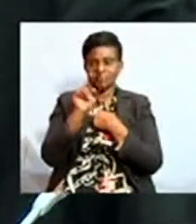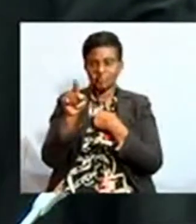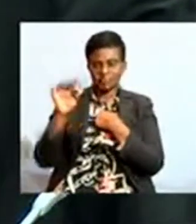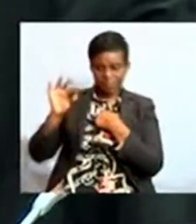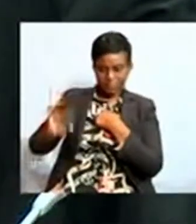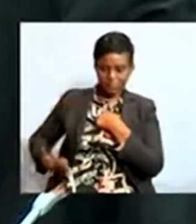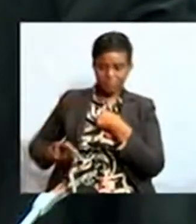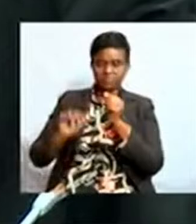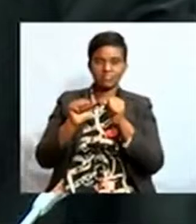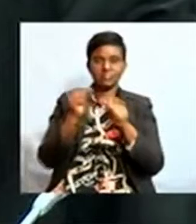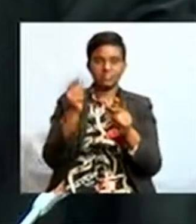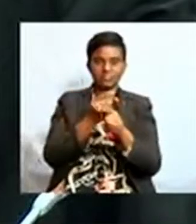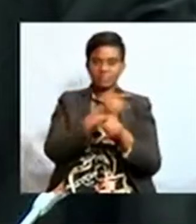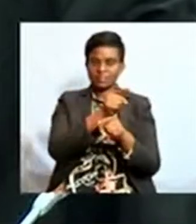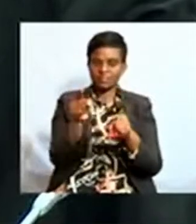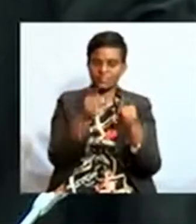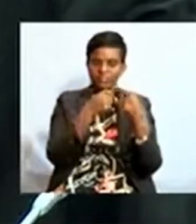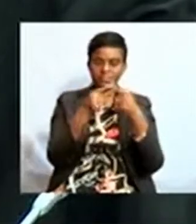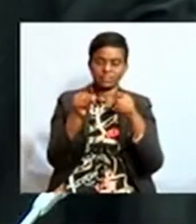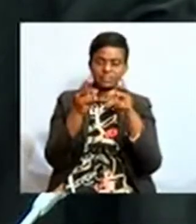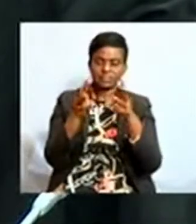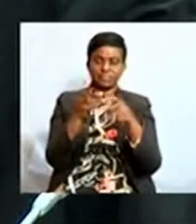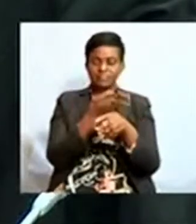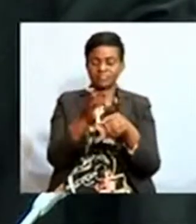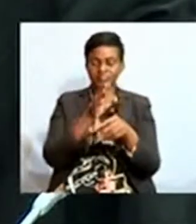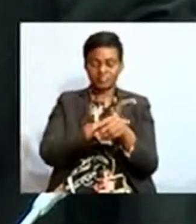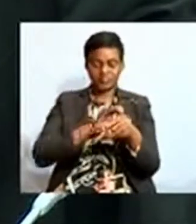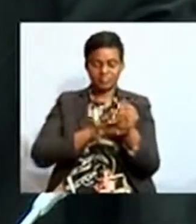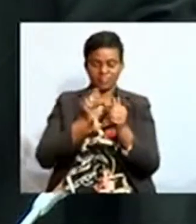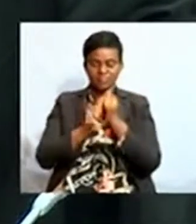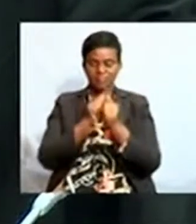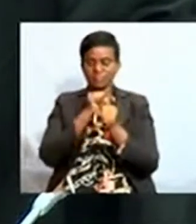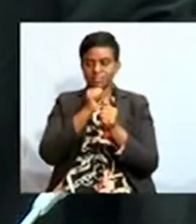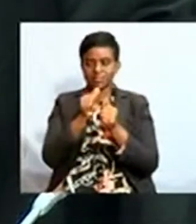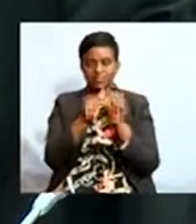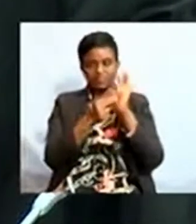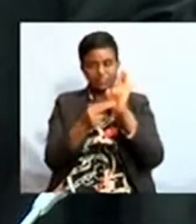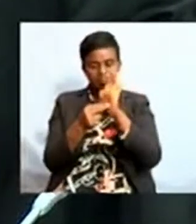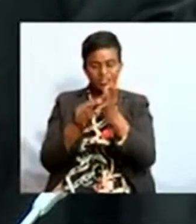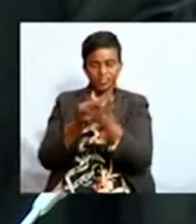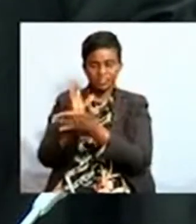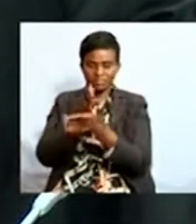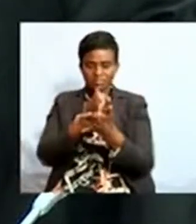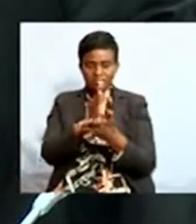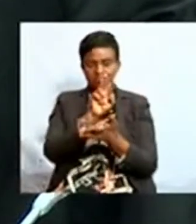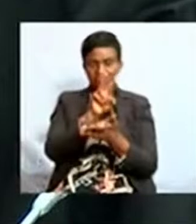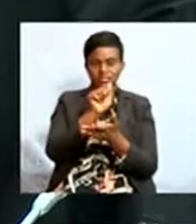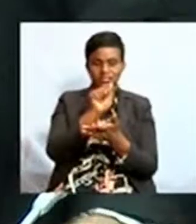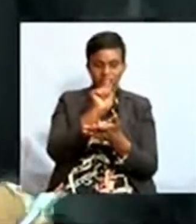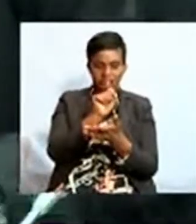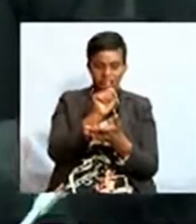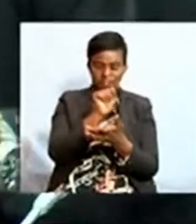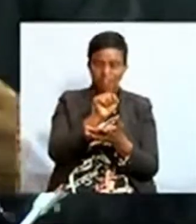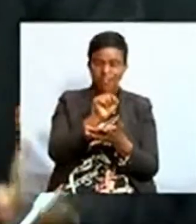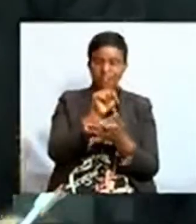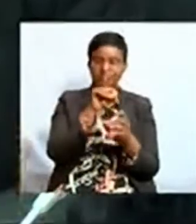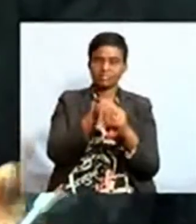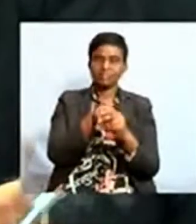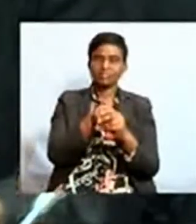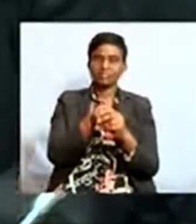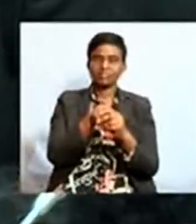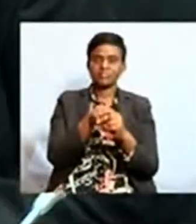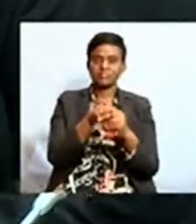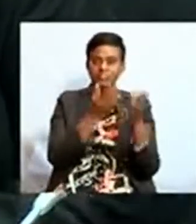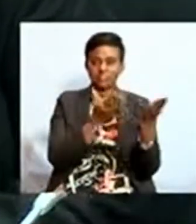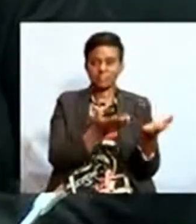benefit from the perspective of companies that were not showing the correct VAT being